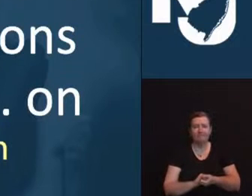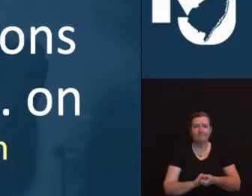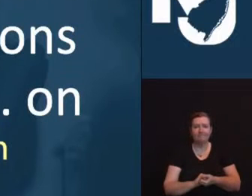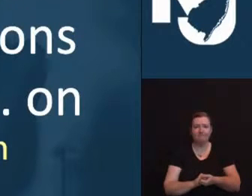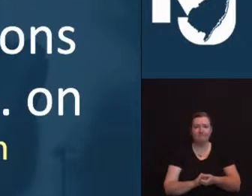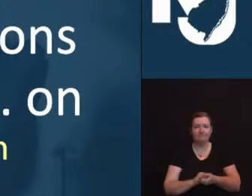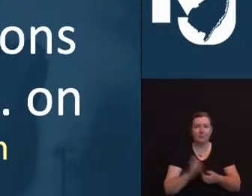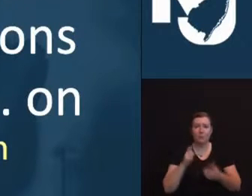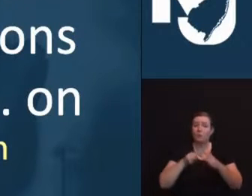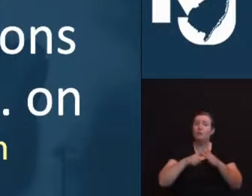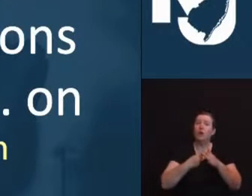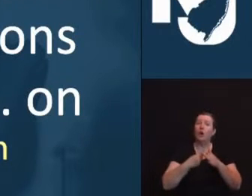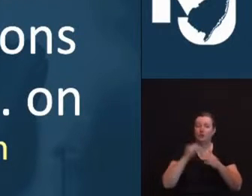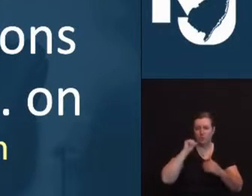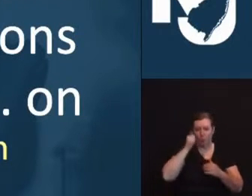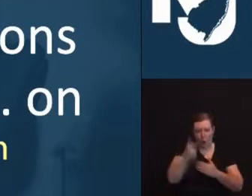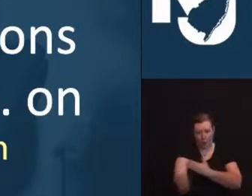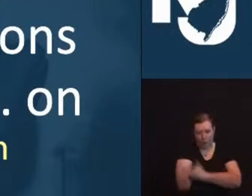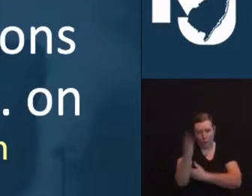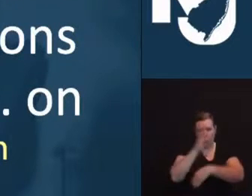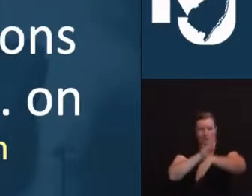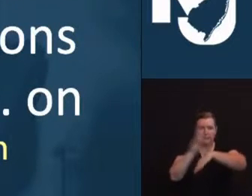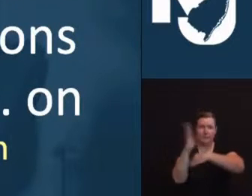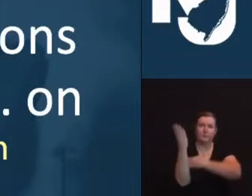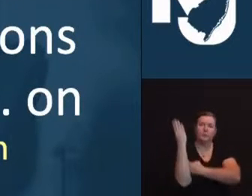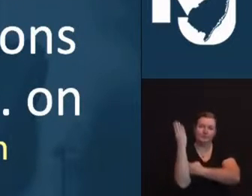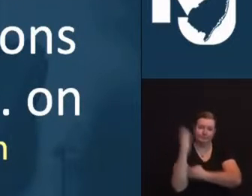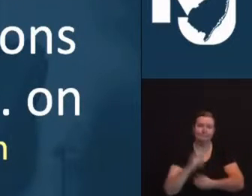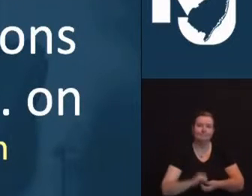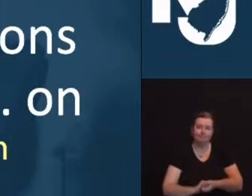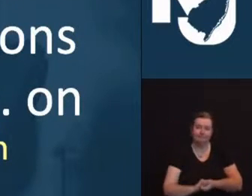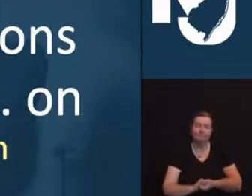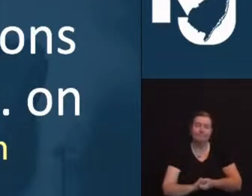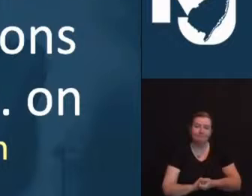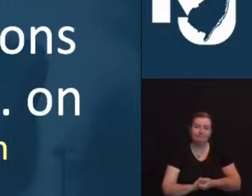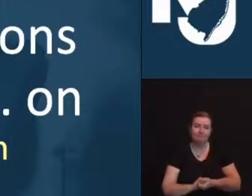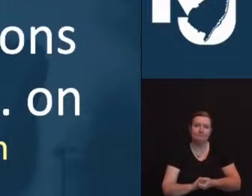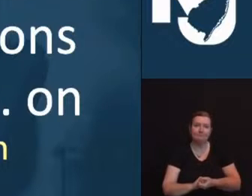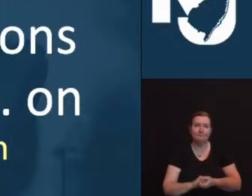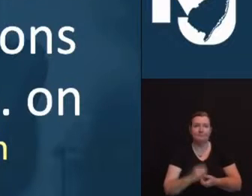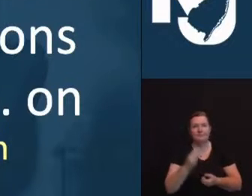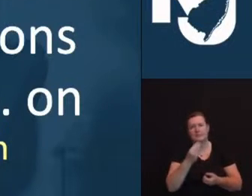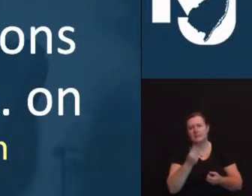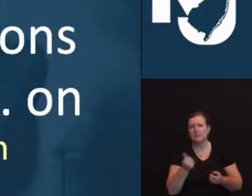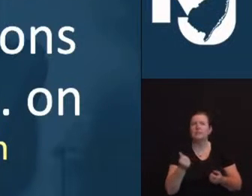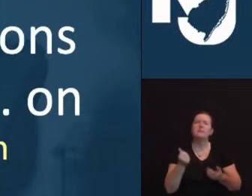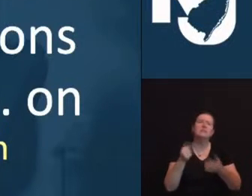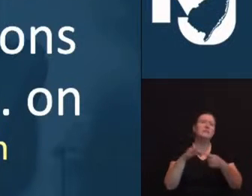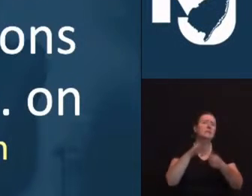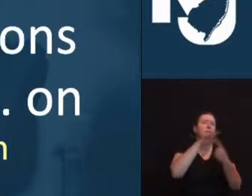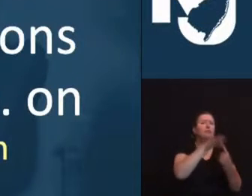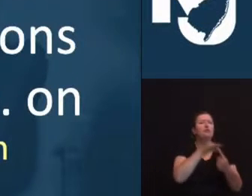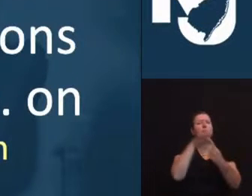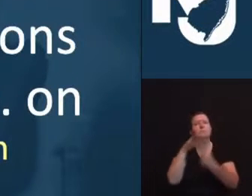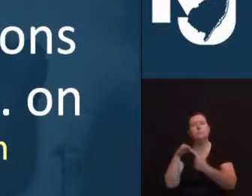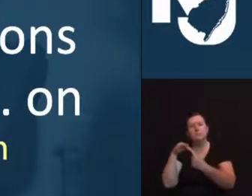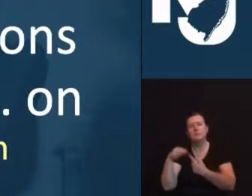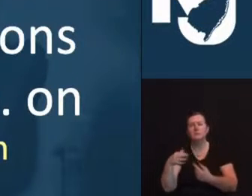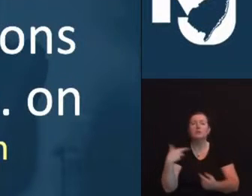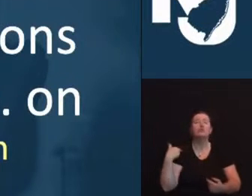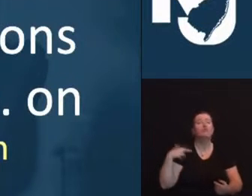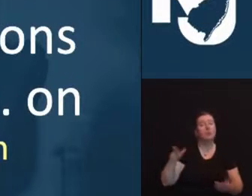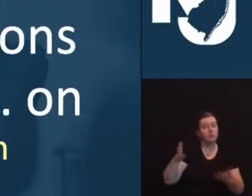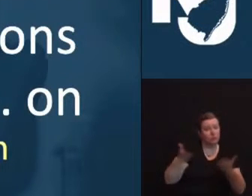tomorrow morning at 6 a.m. There are several exemptions from this: religious services or